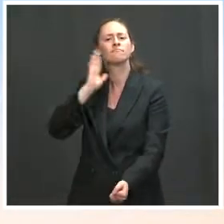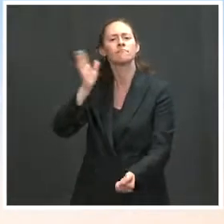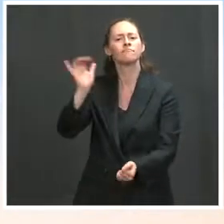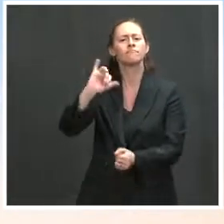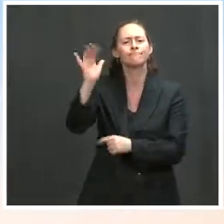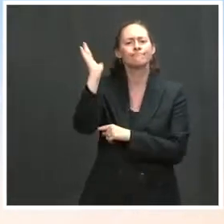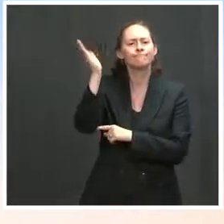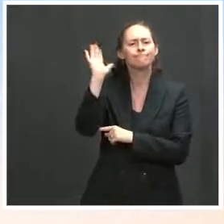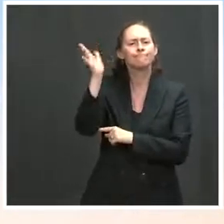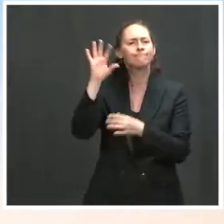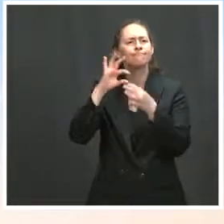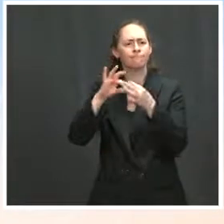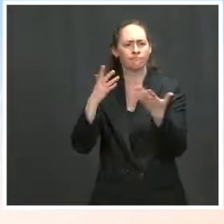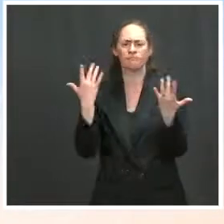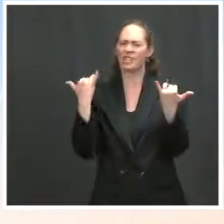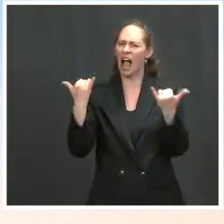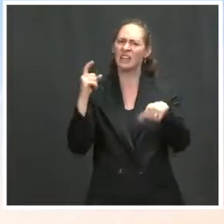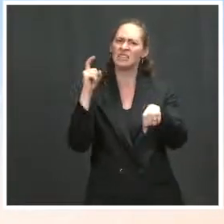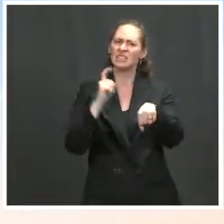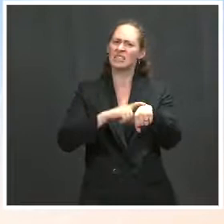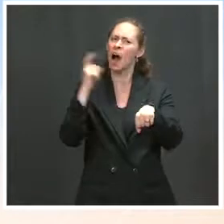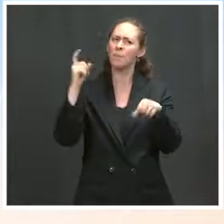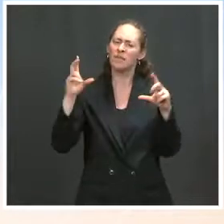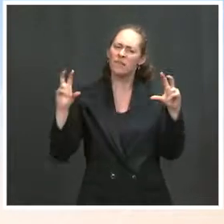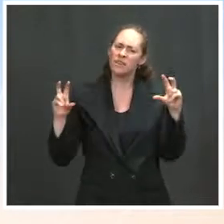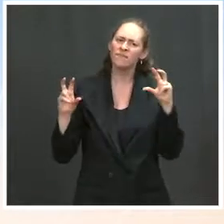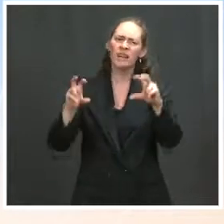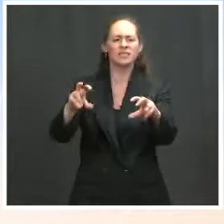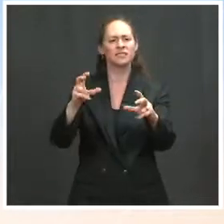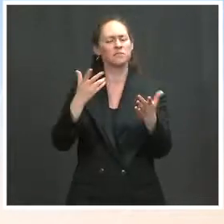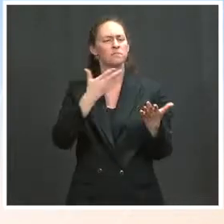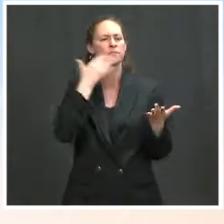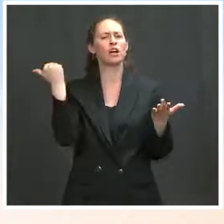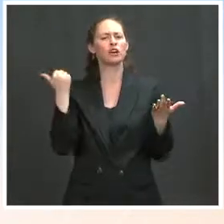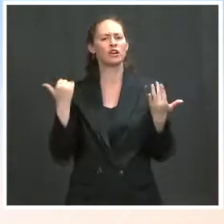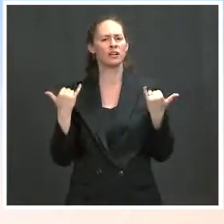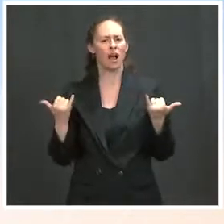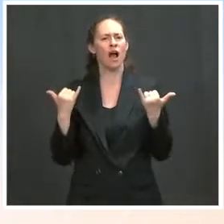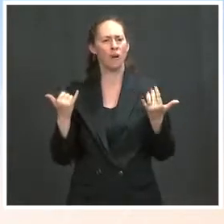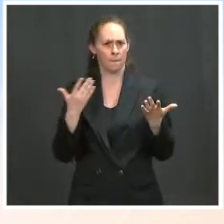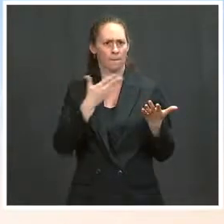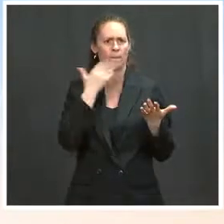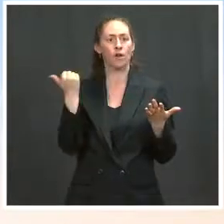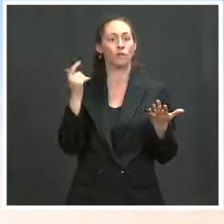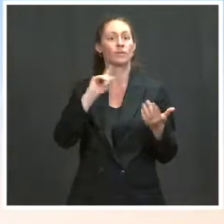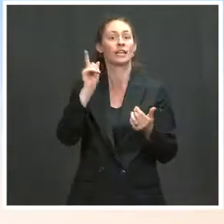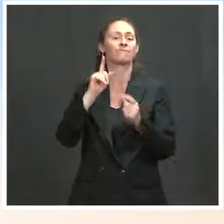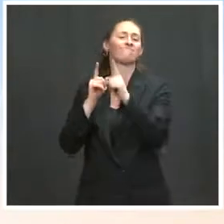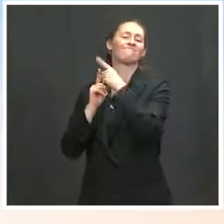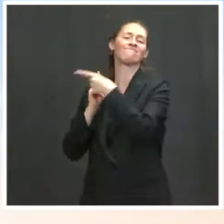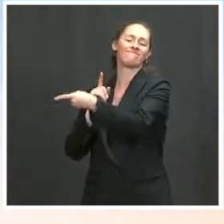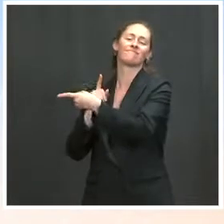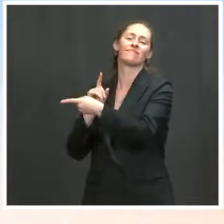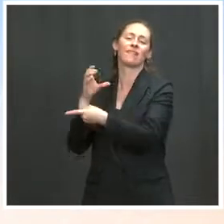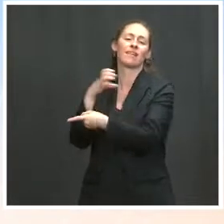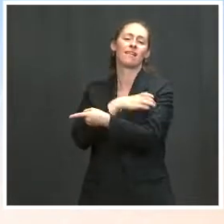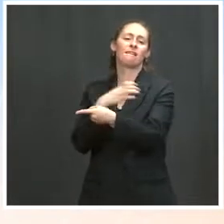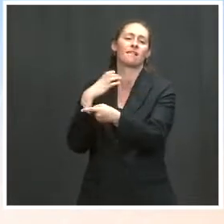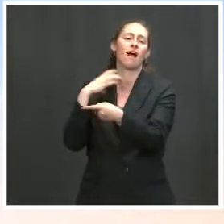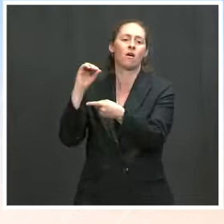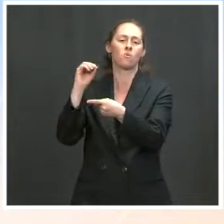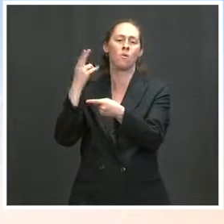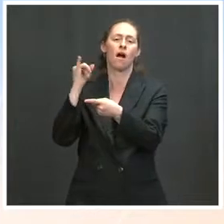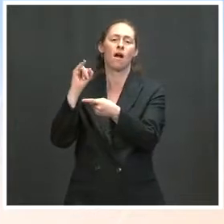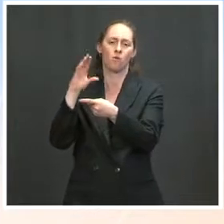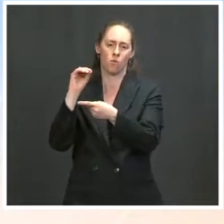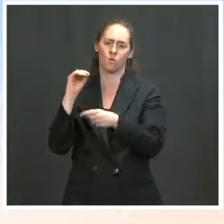to investing in building back better for workers in places like Cleveland by making historic generational investments in foundation